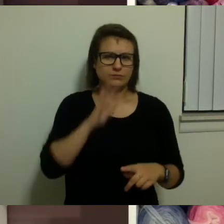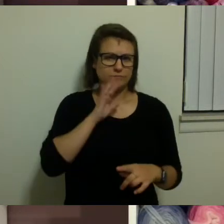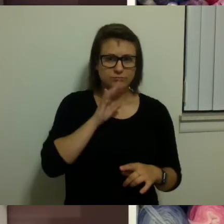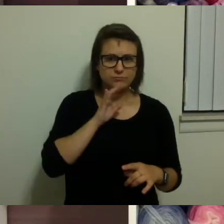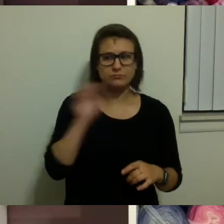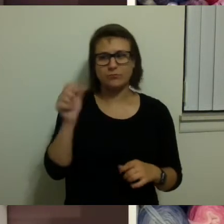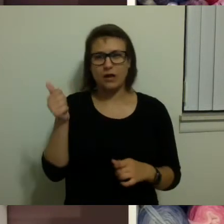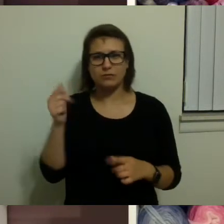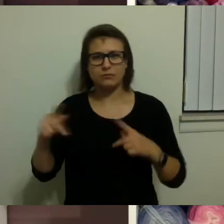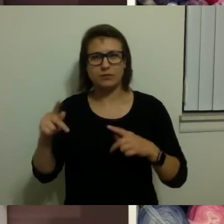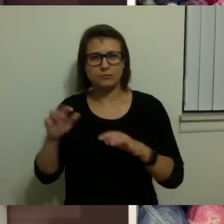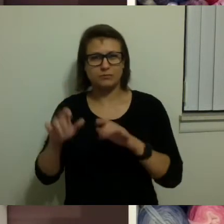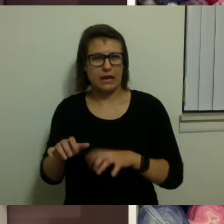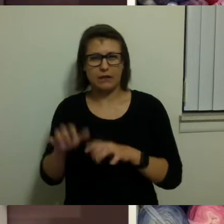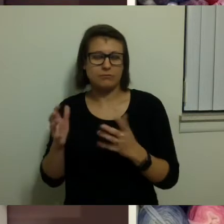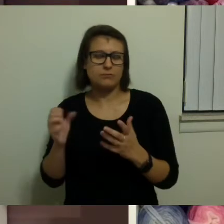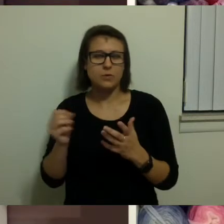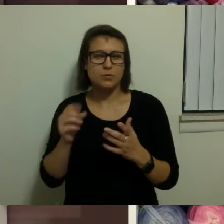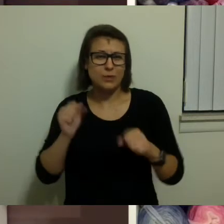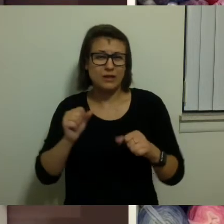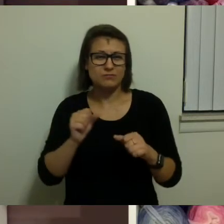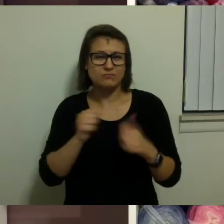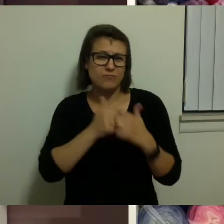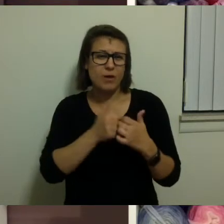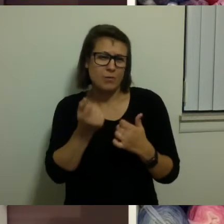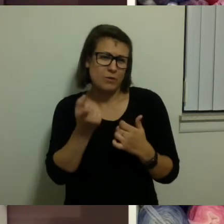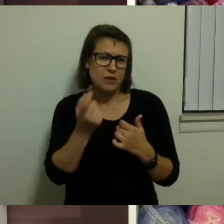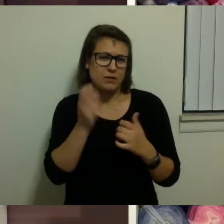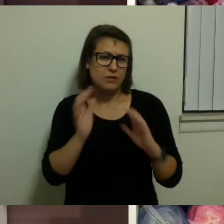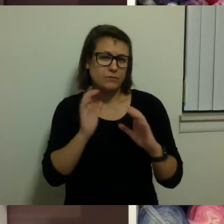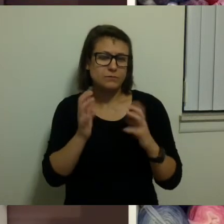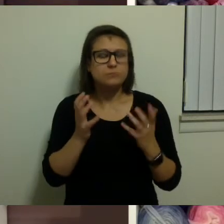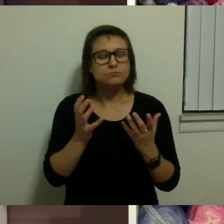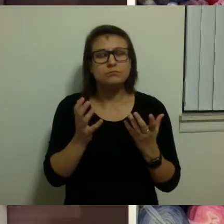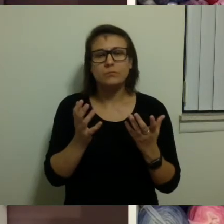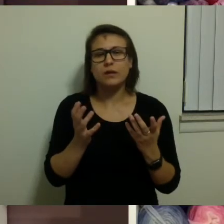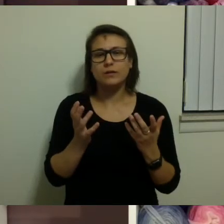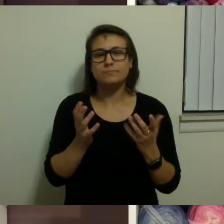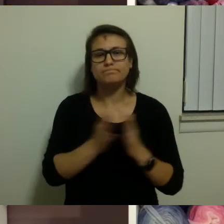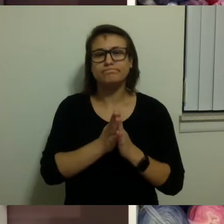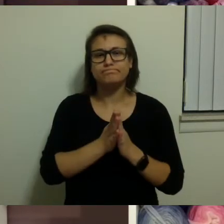everybody else is typing, so you can kind of keep up with the conversation a little bit,